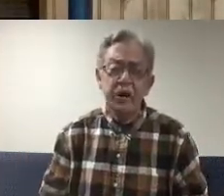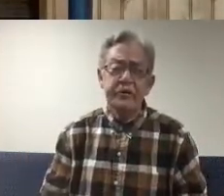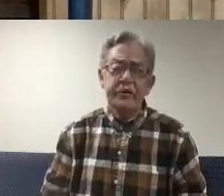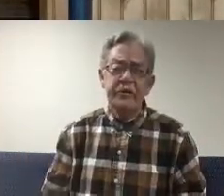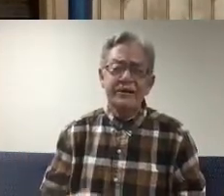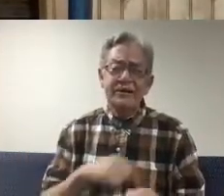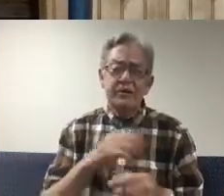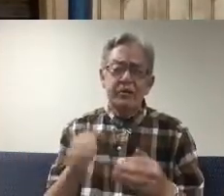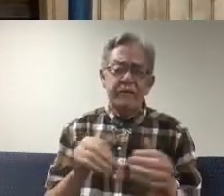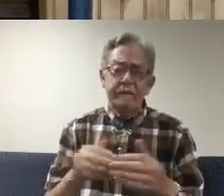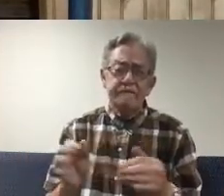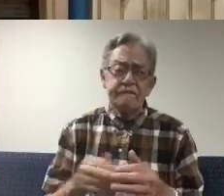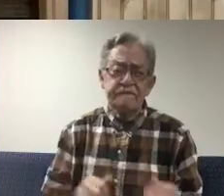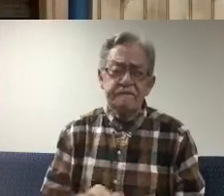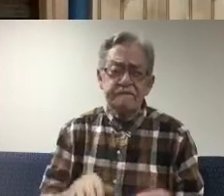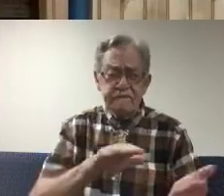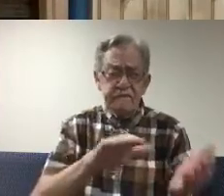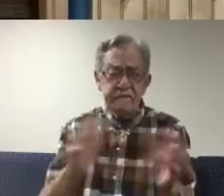It's interesting